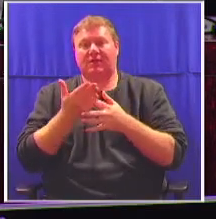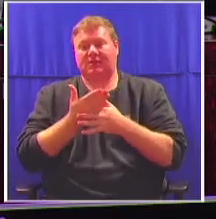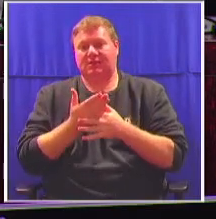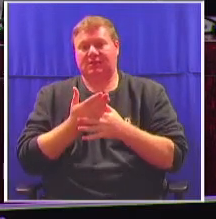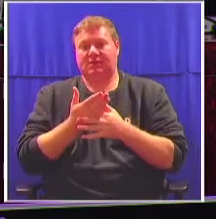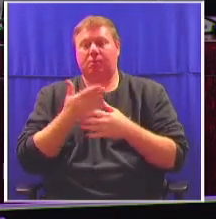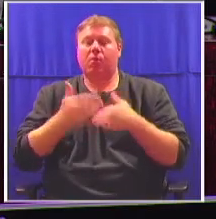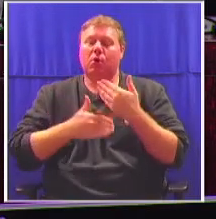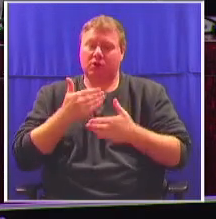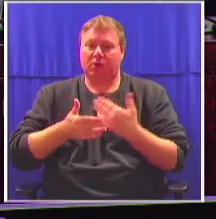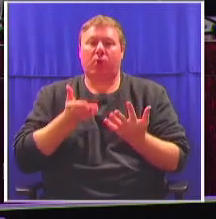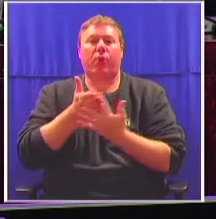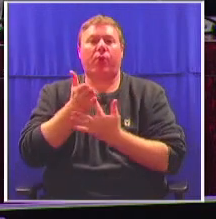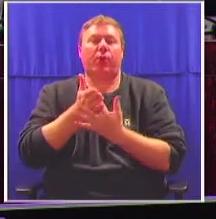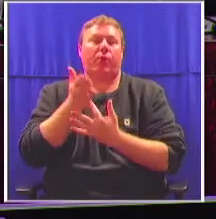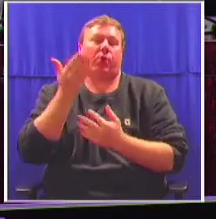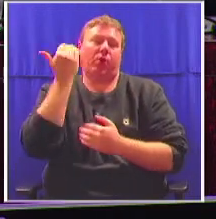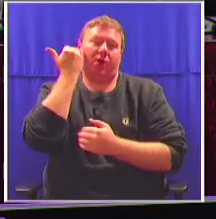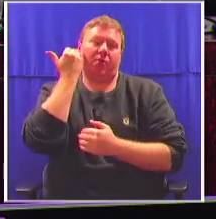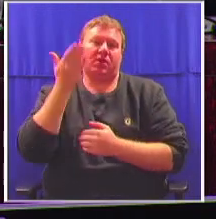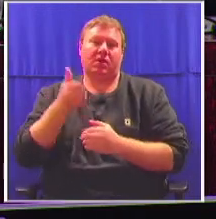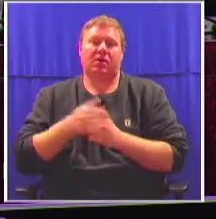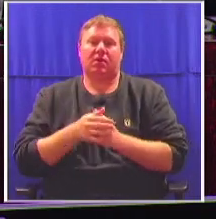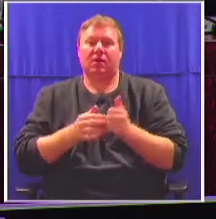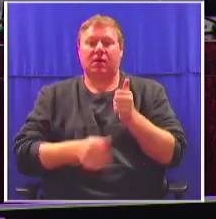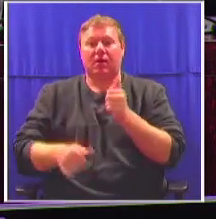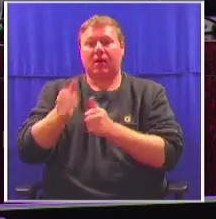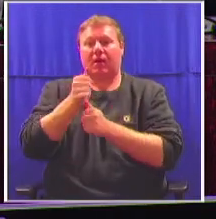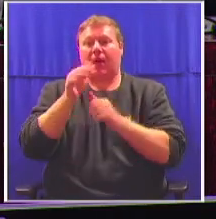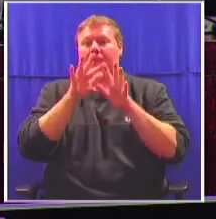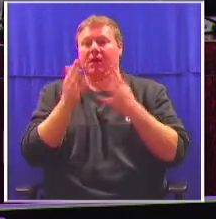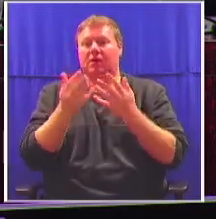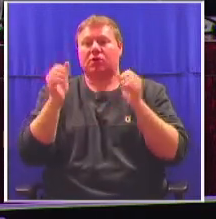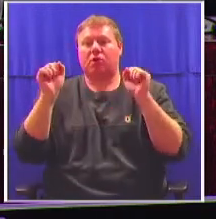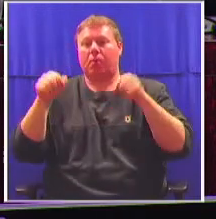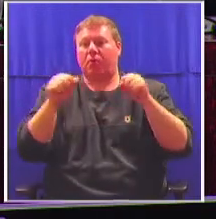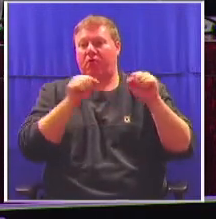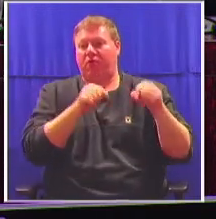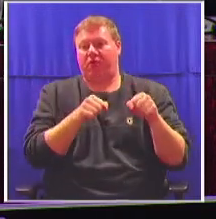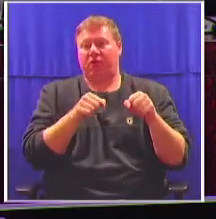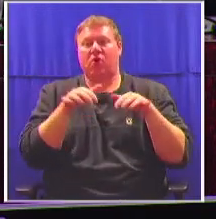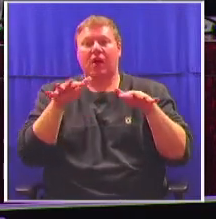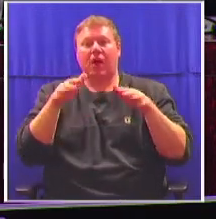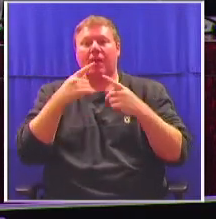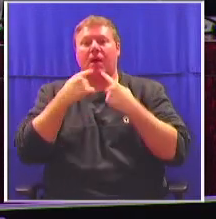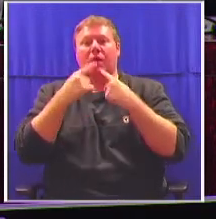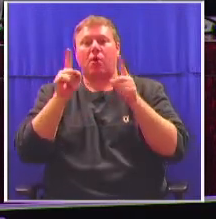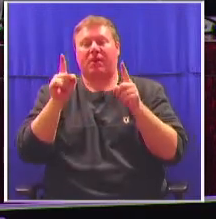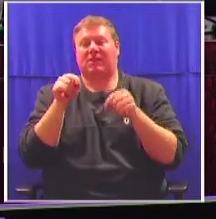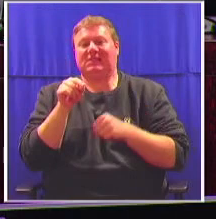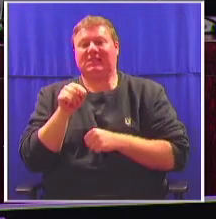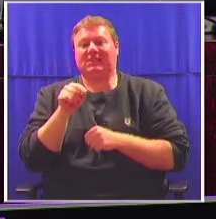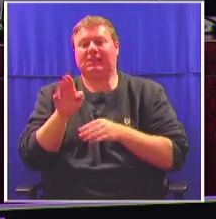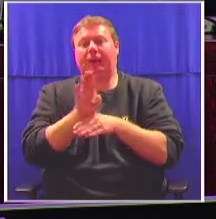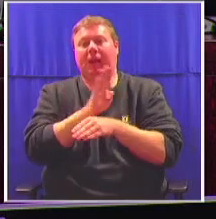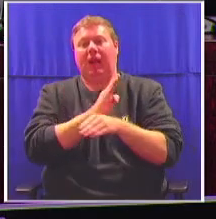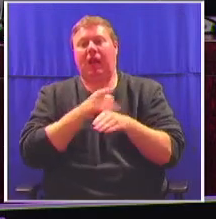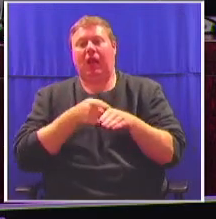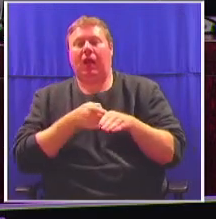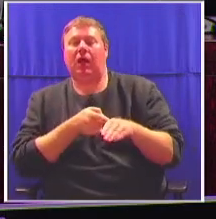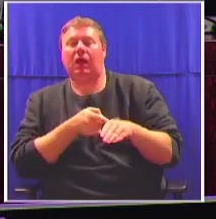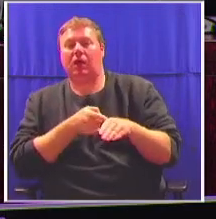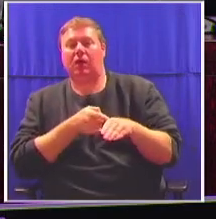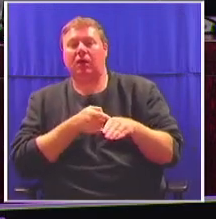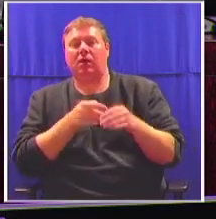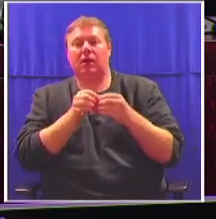government. Cabinet recently approved for public comment a bill that would